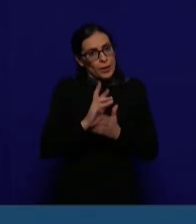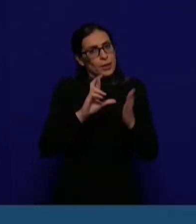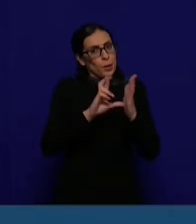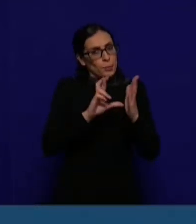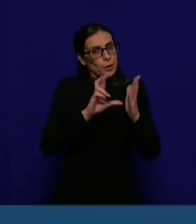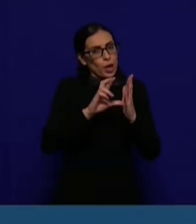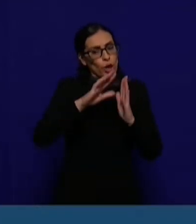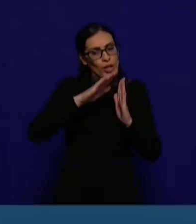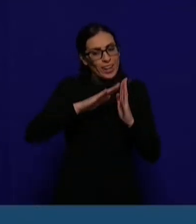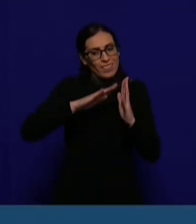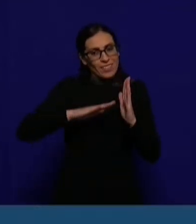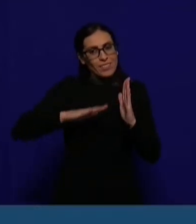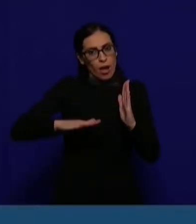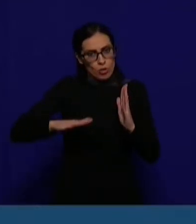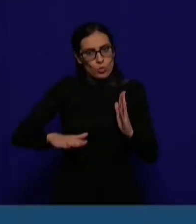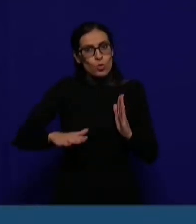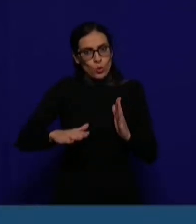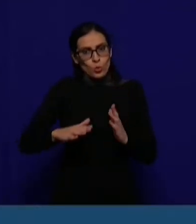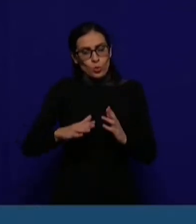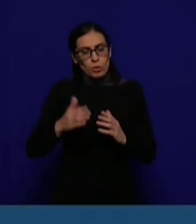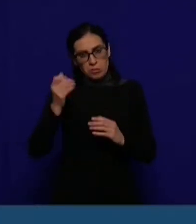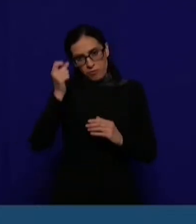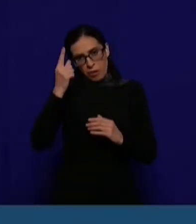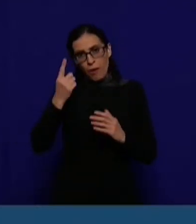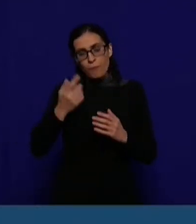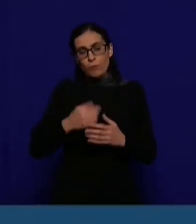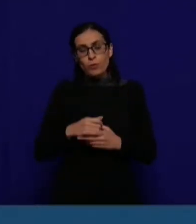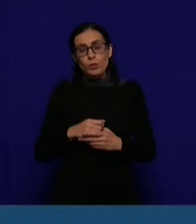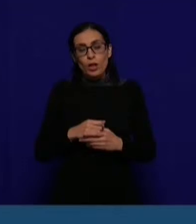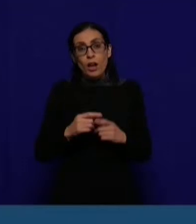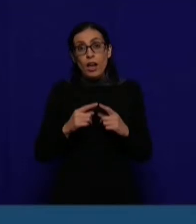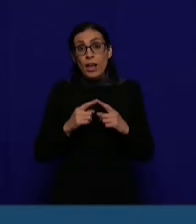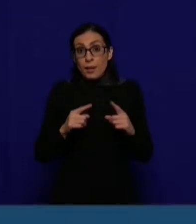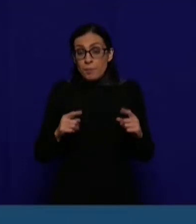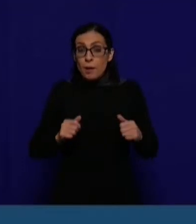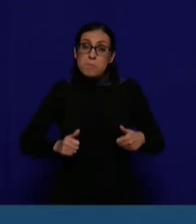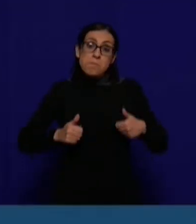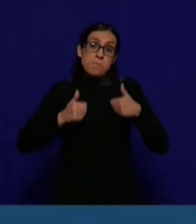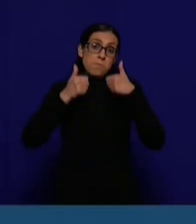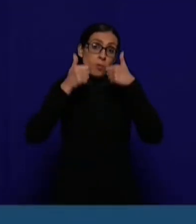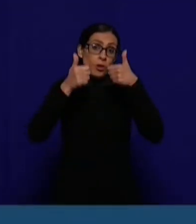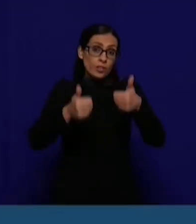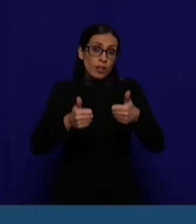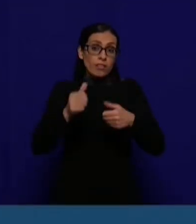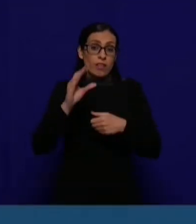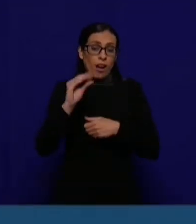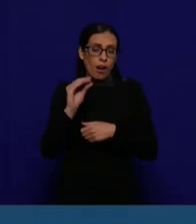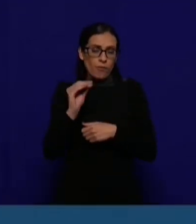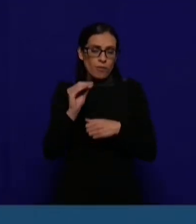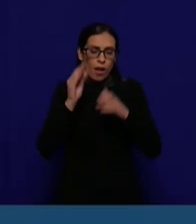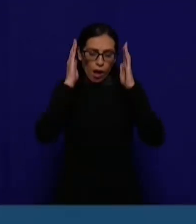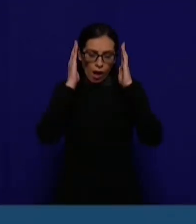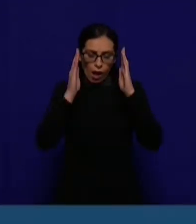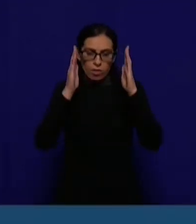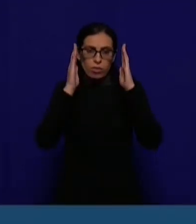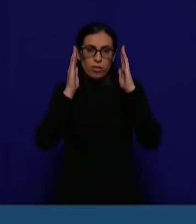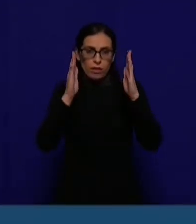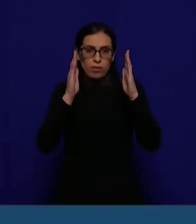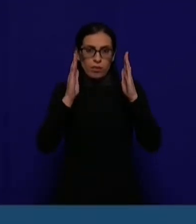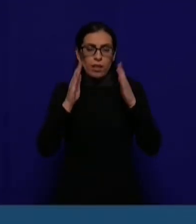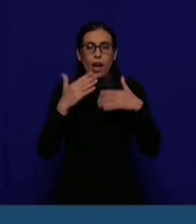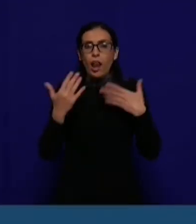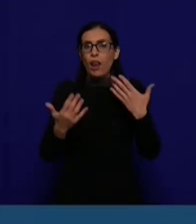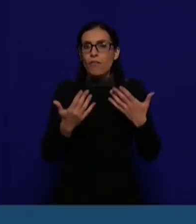measures li aħna bdejna bil-mod nirrilaxxaw, importanti ħafna li nkomplu nieħdu ħsieb il-miżuri li għandna fil-post